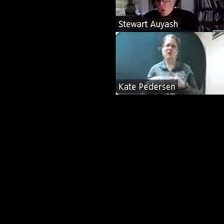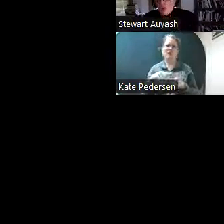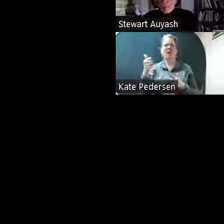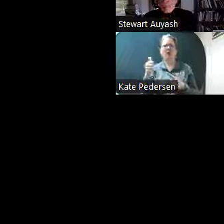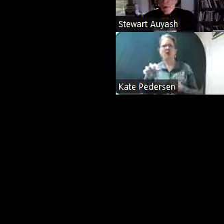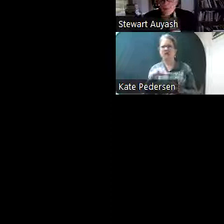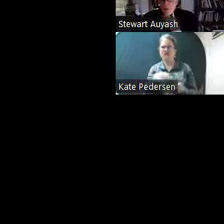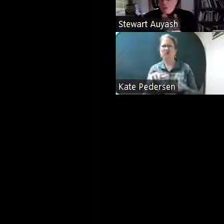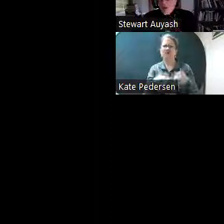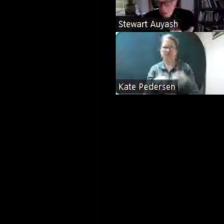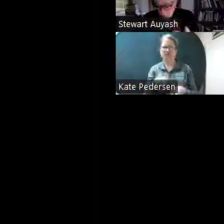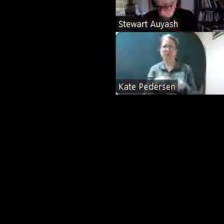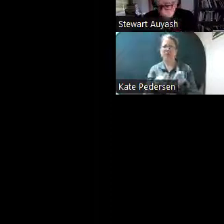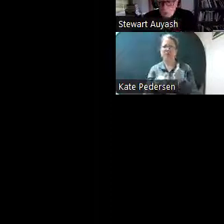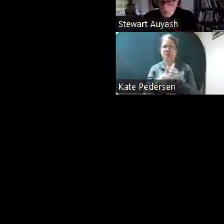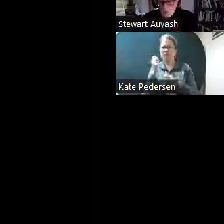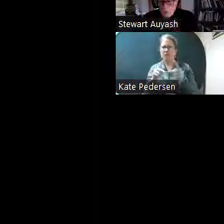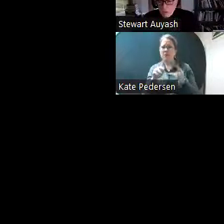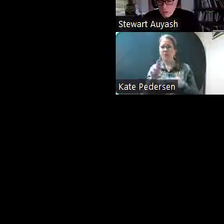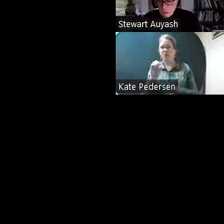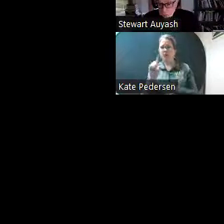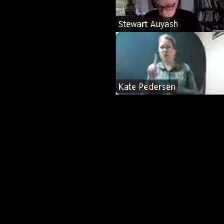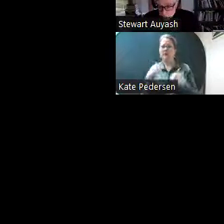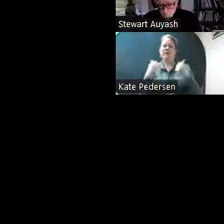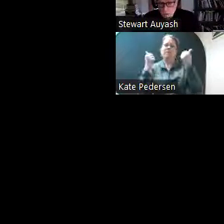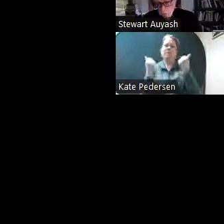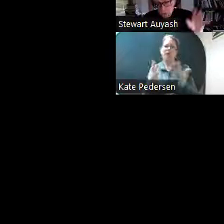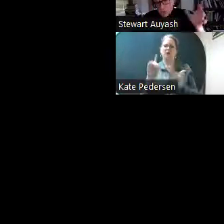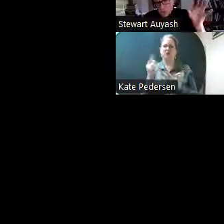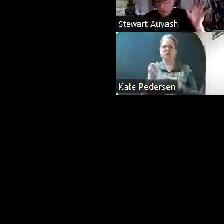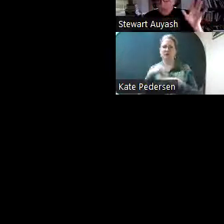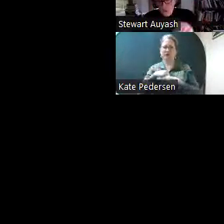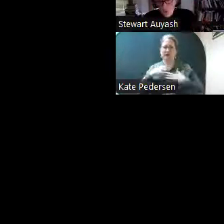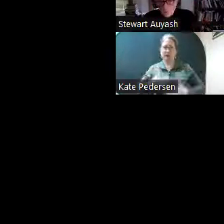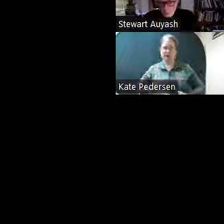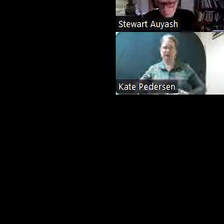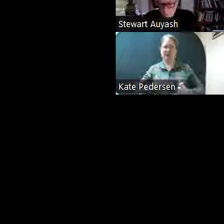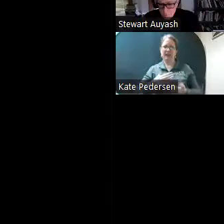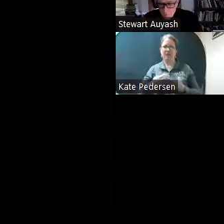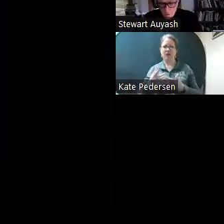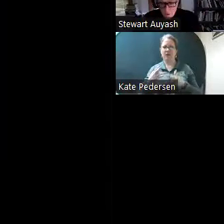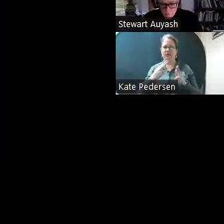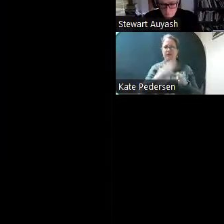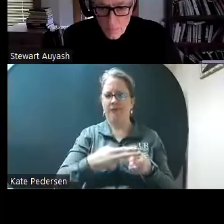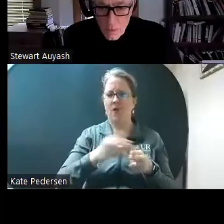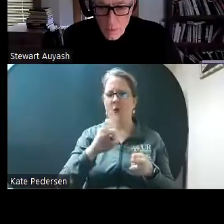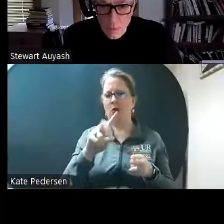vast majority of people who overdose actually have multiple drugs in their systems, even though it's considered to be an opioid death by